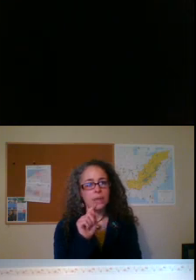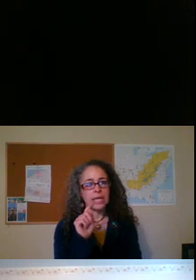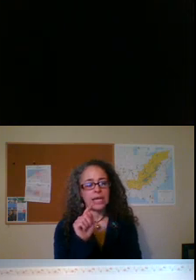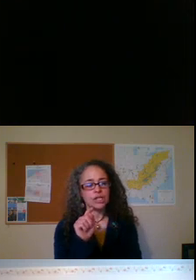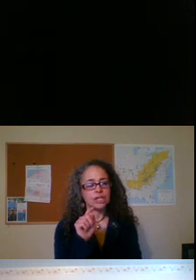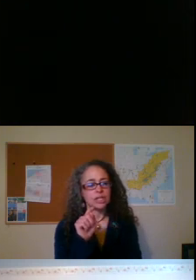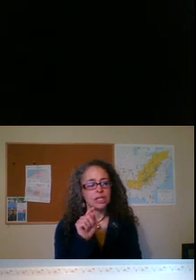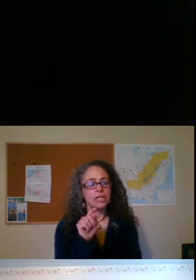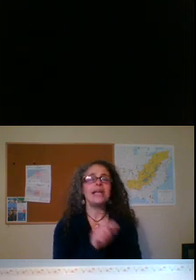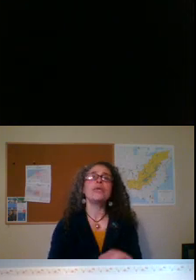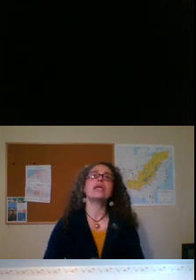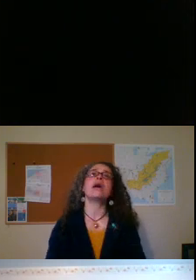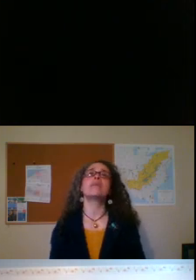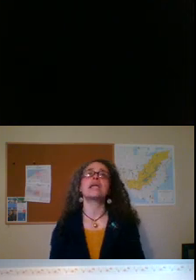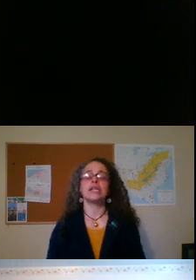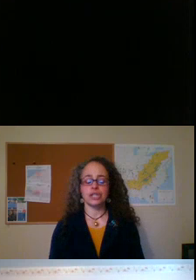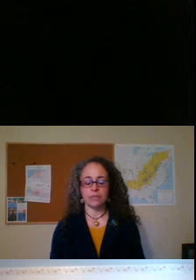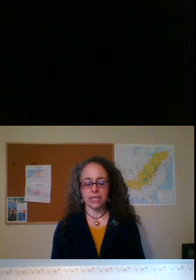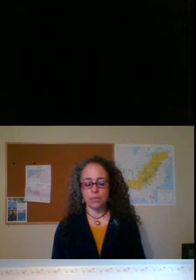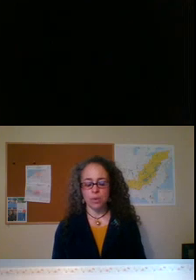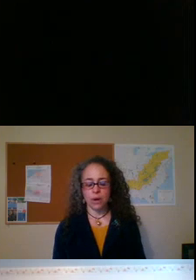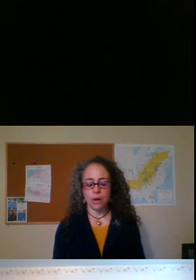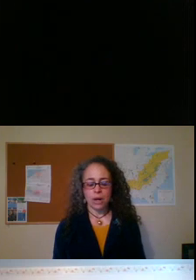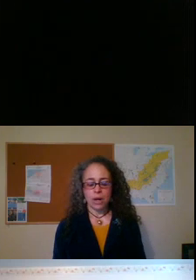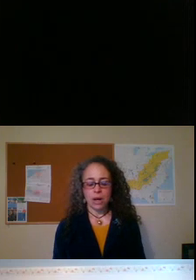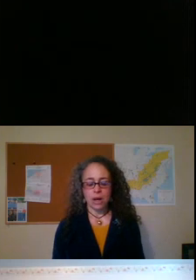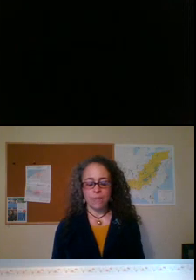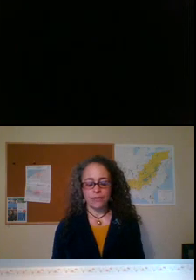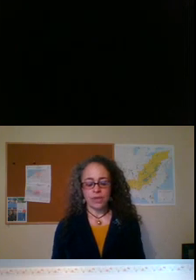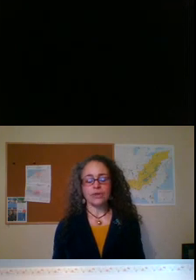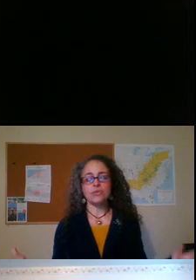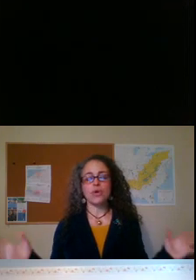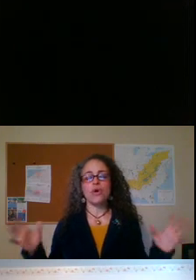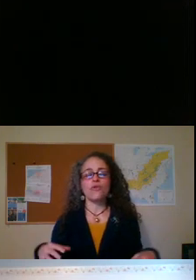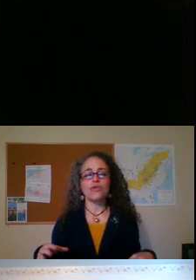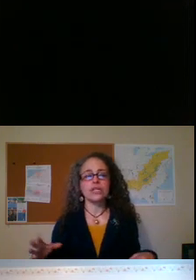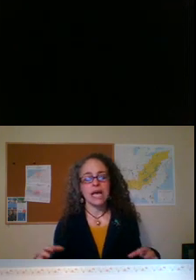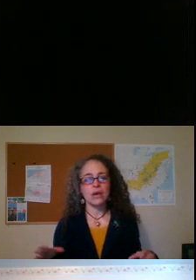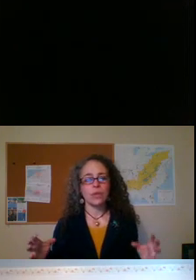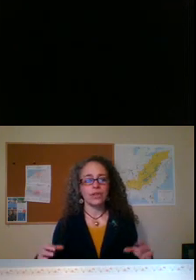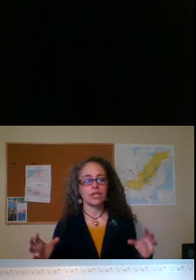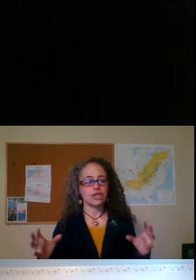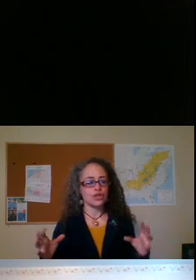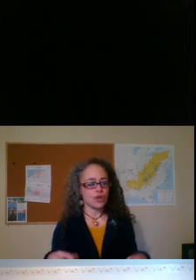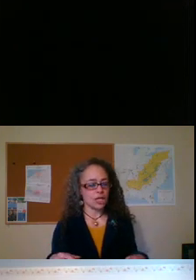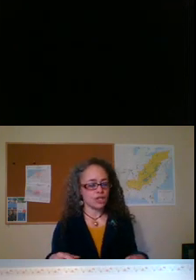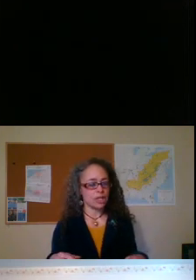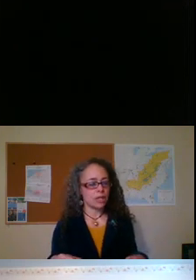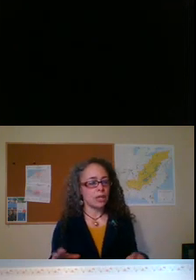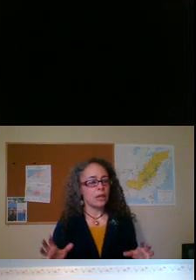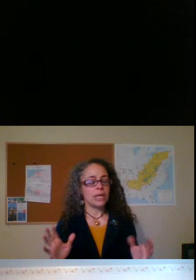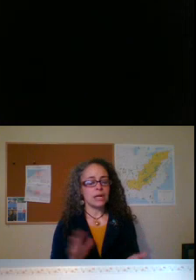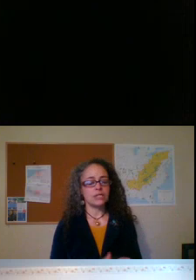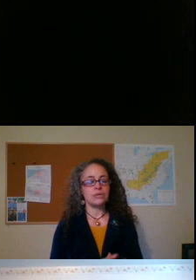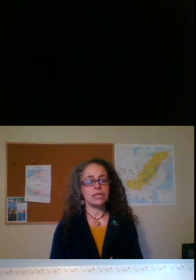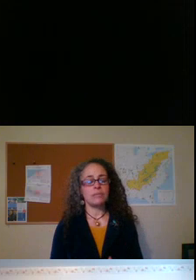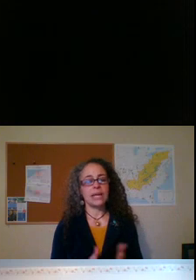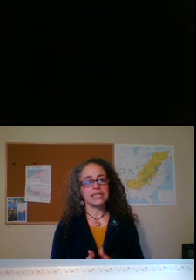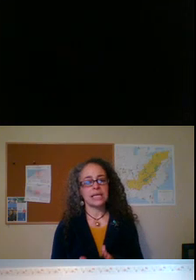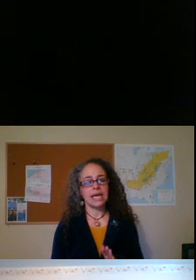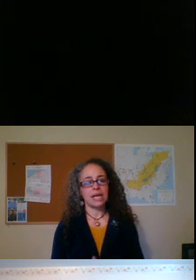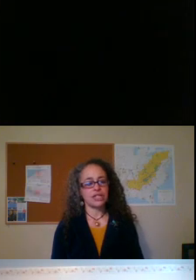a complication, not really complication, but it's more, there's more oversight with construction